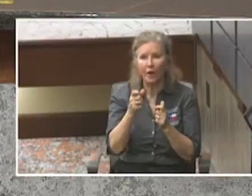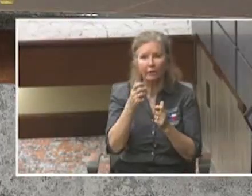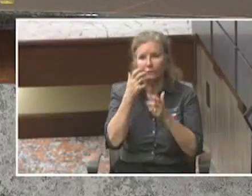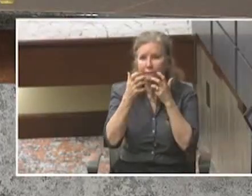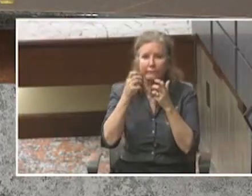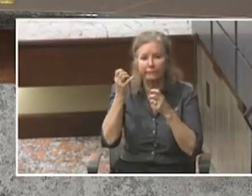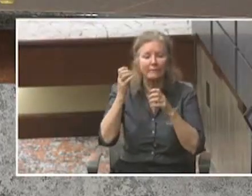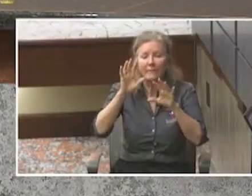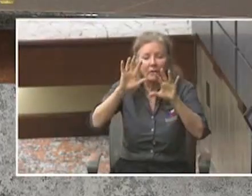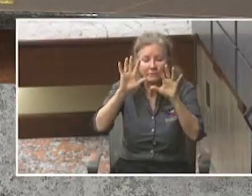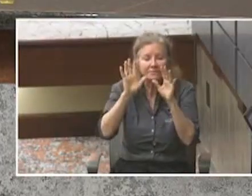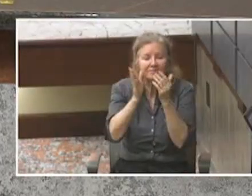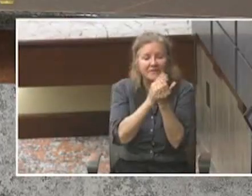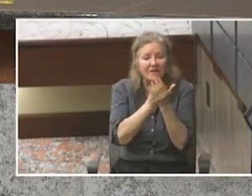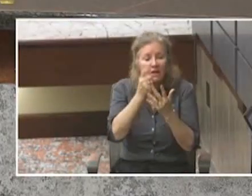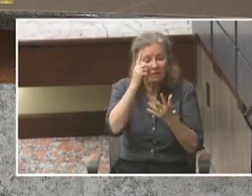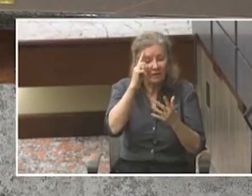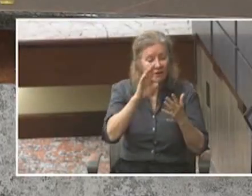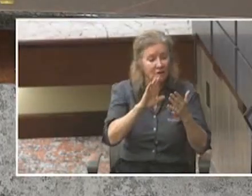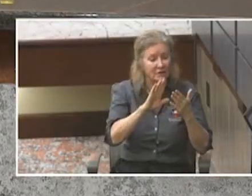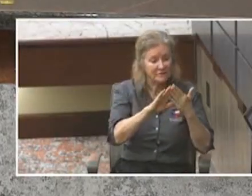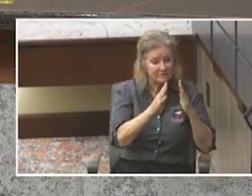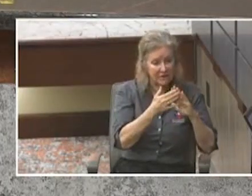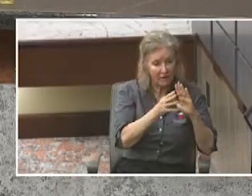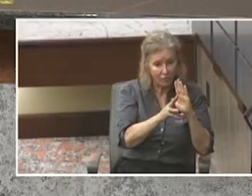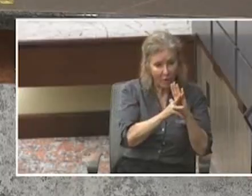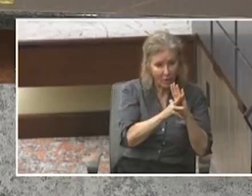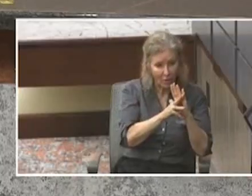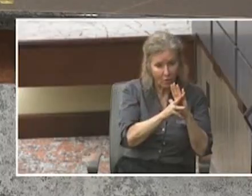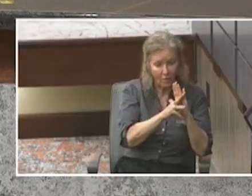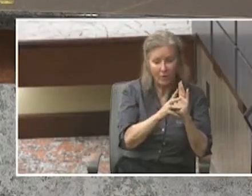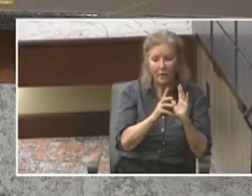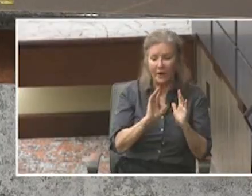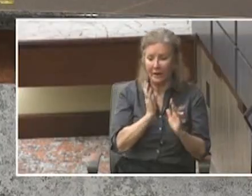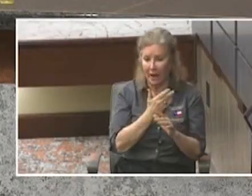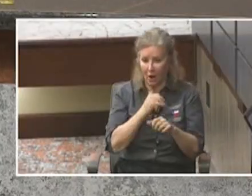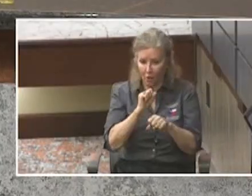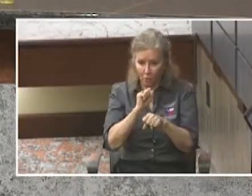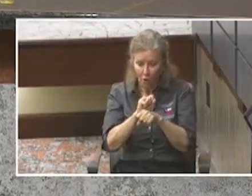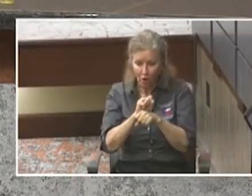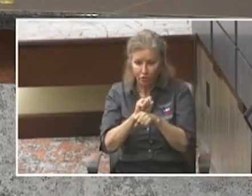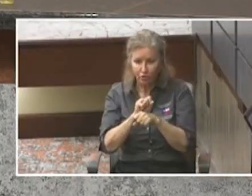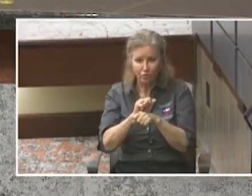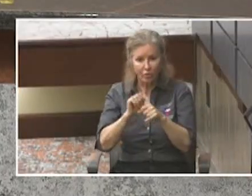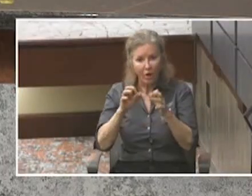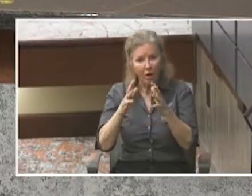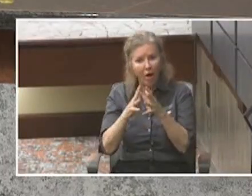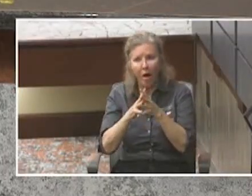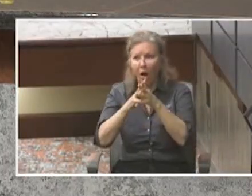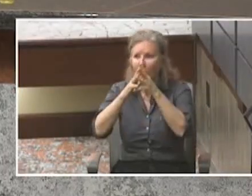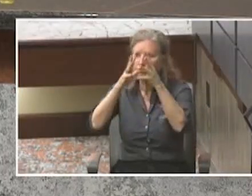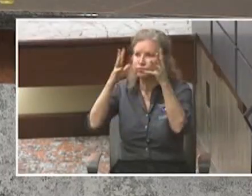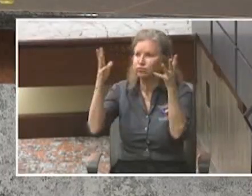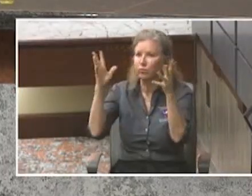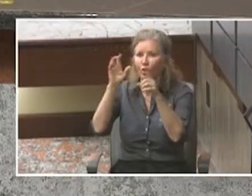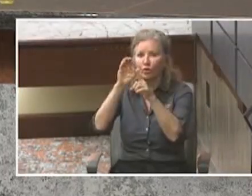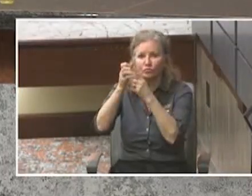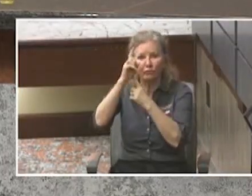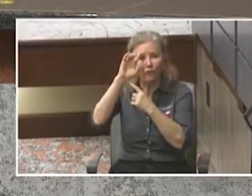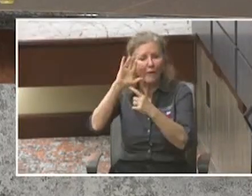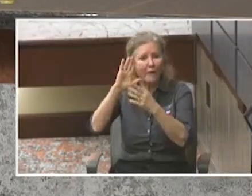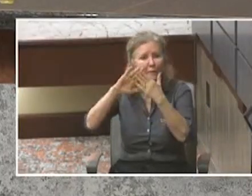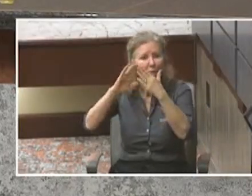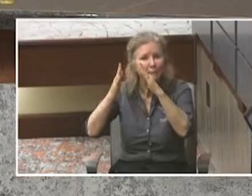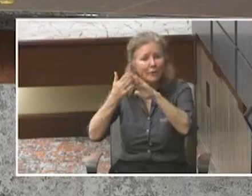that between the city of Waco and the work that we're doing to expand culture for our community, and the work that Baylor